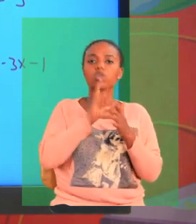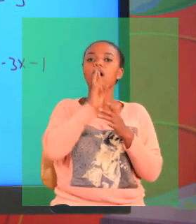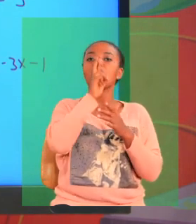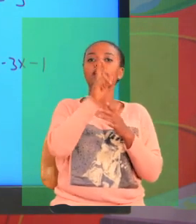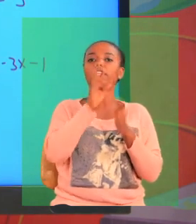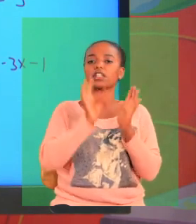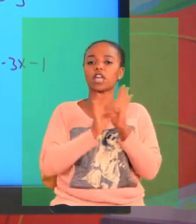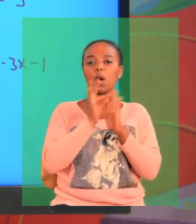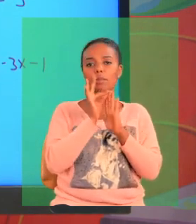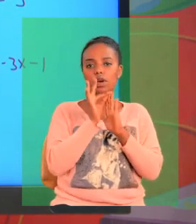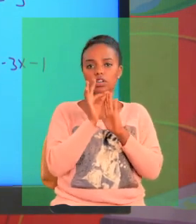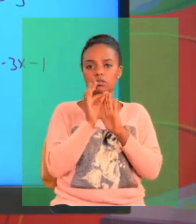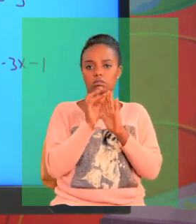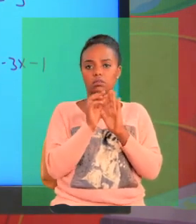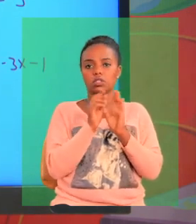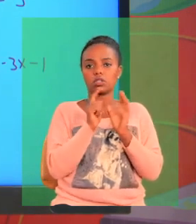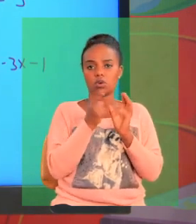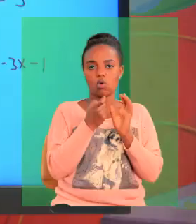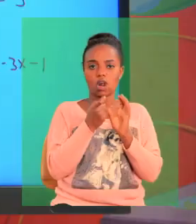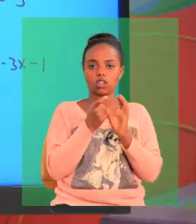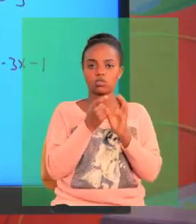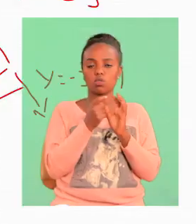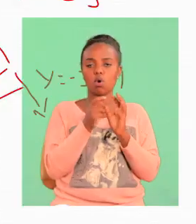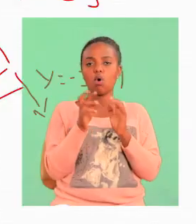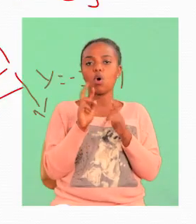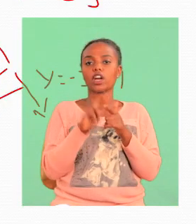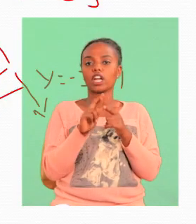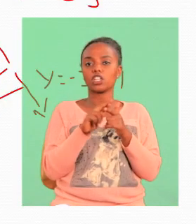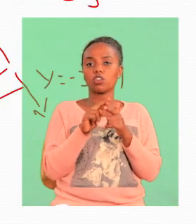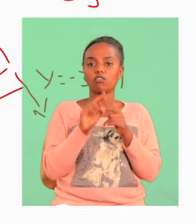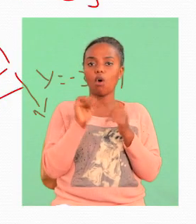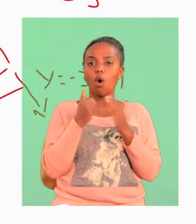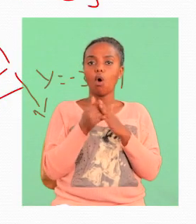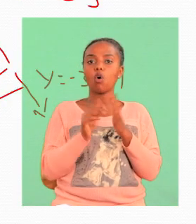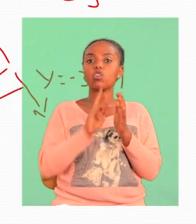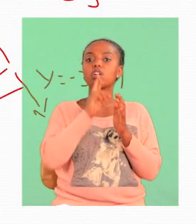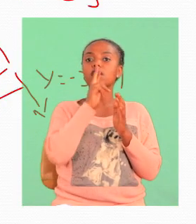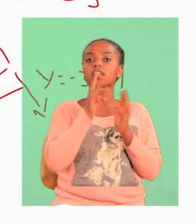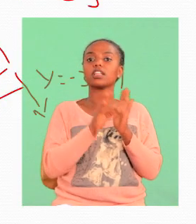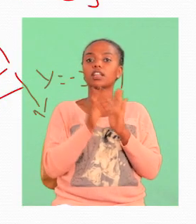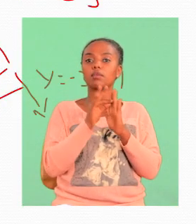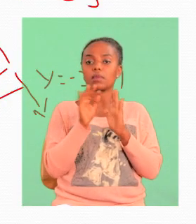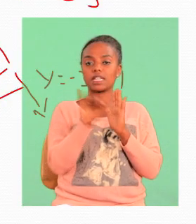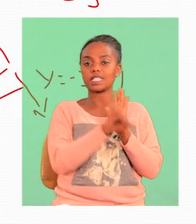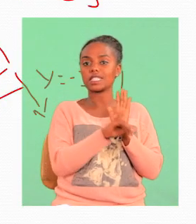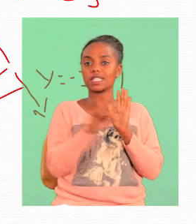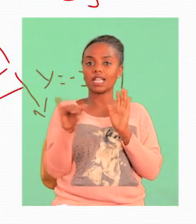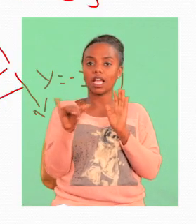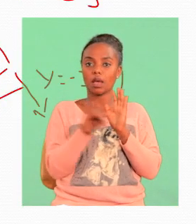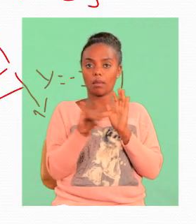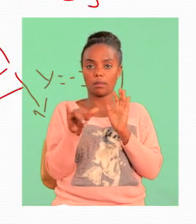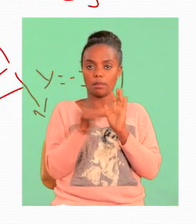number. So the range of R is all real number. This is the same as